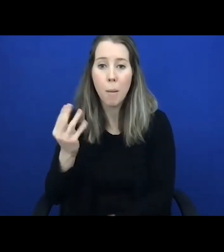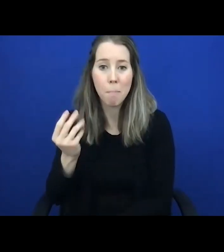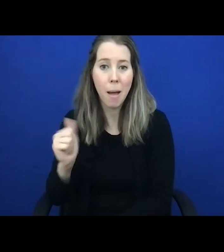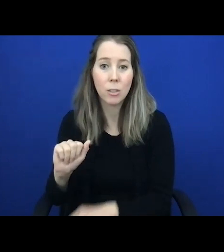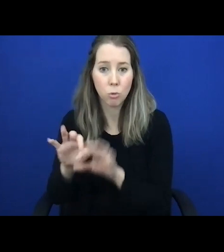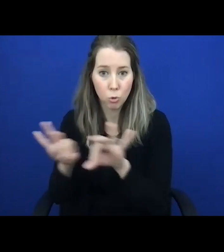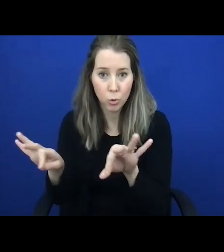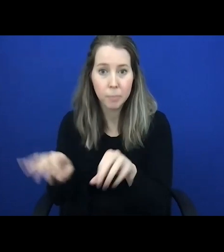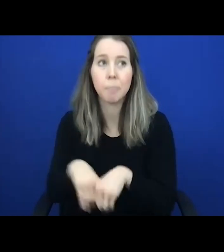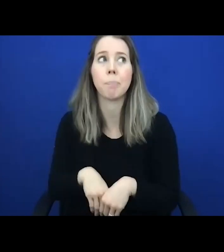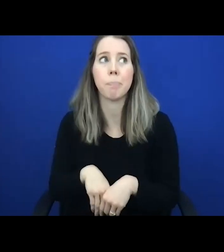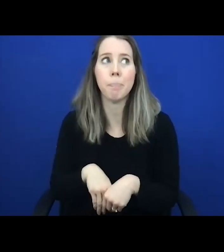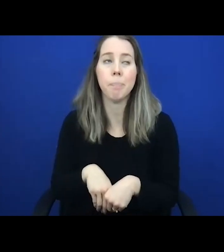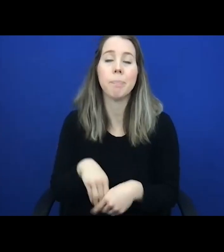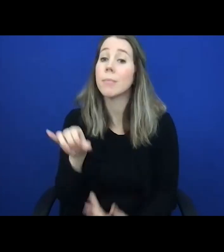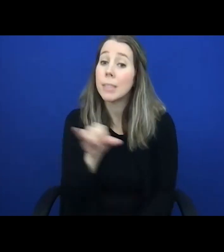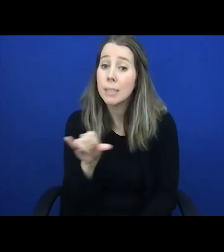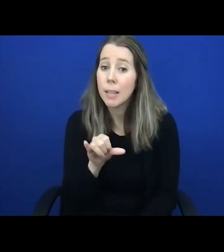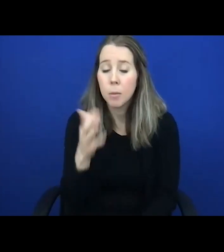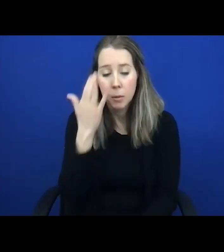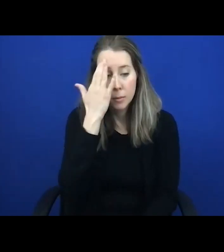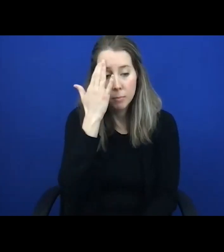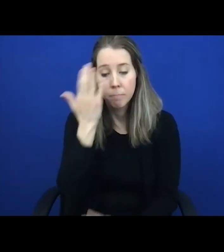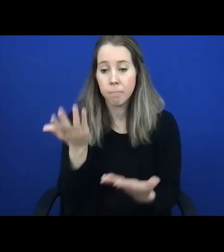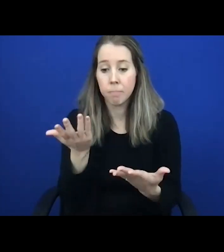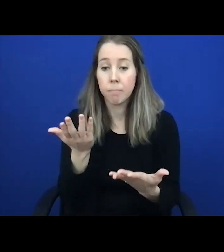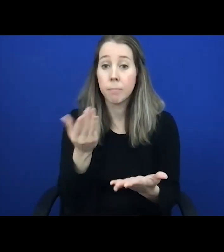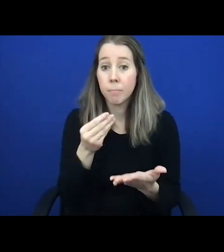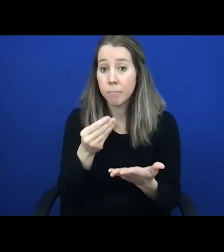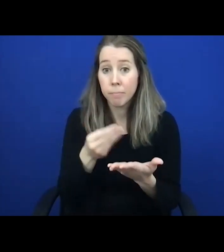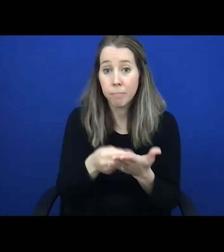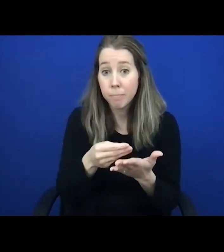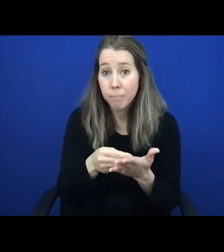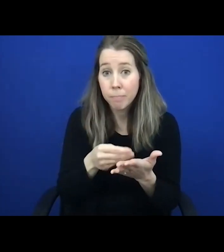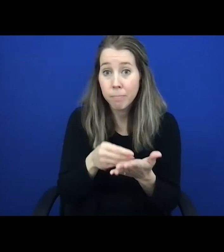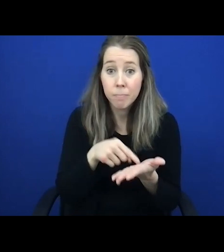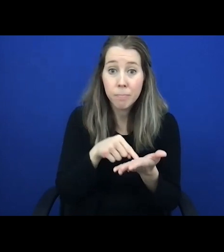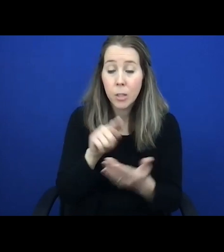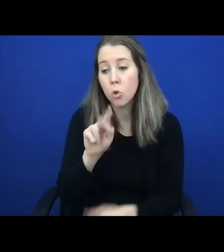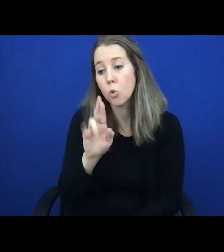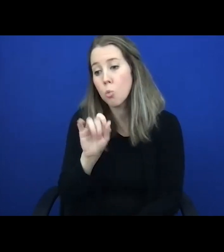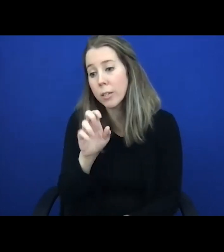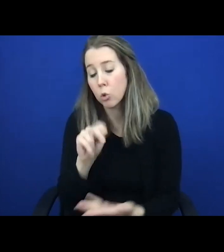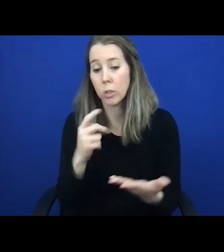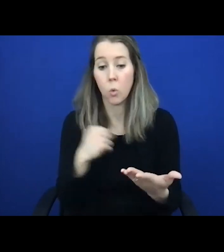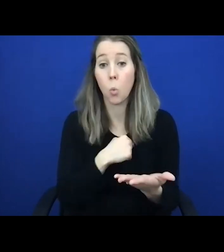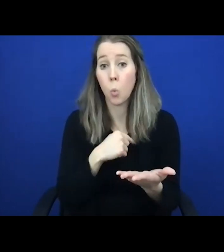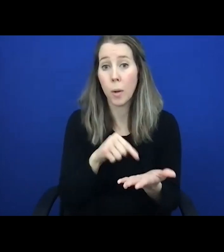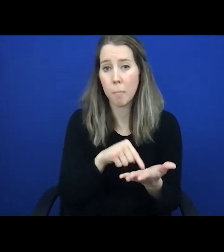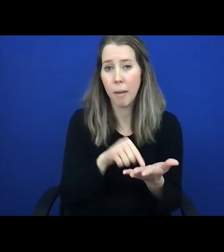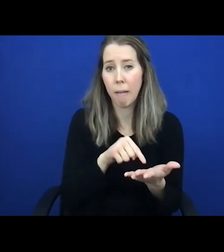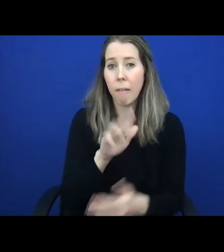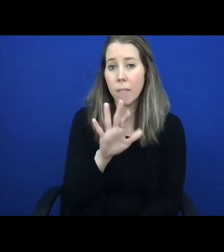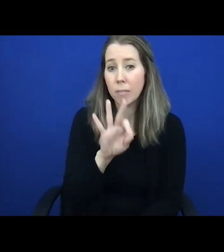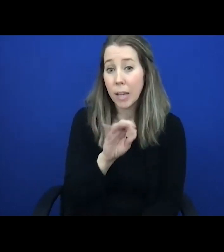And the same, is true with tuition billing. We billed 60%, 59%